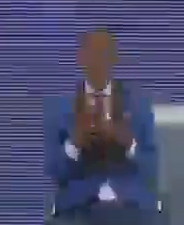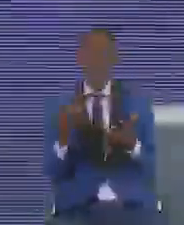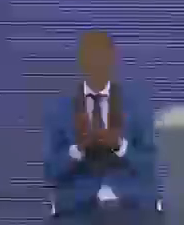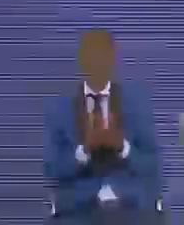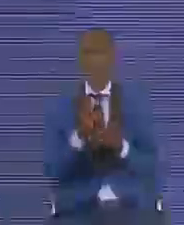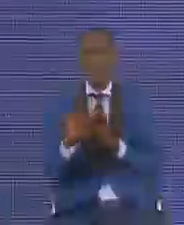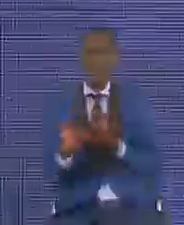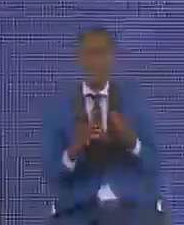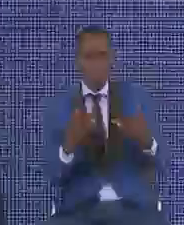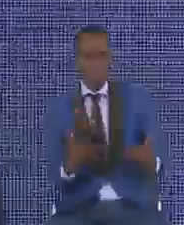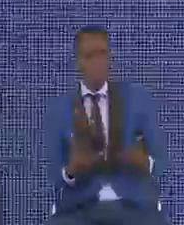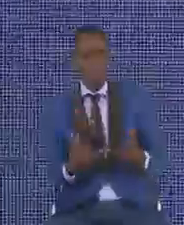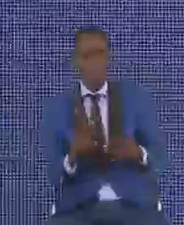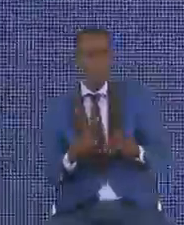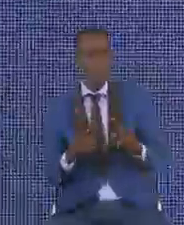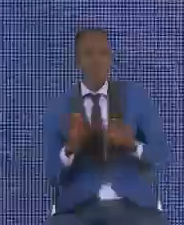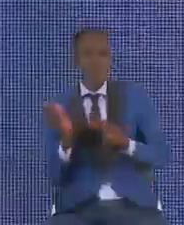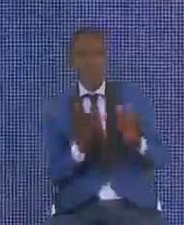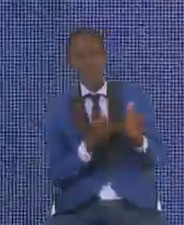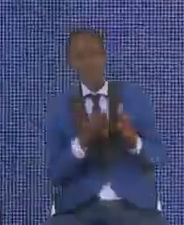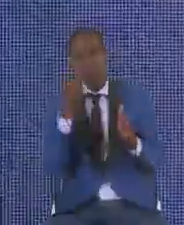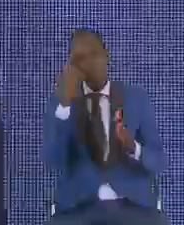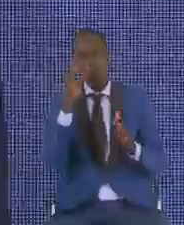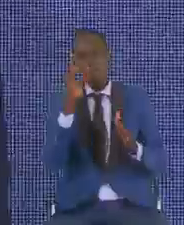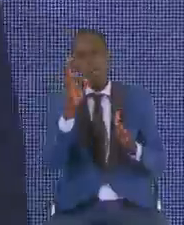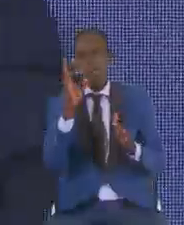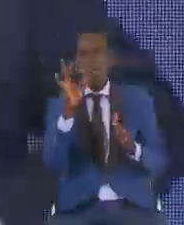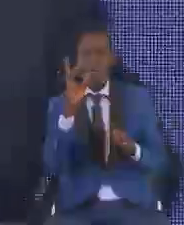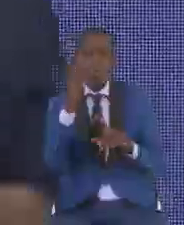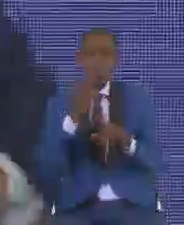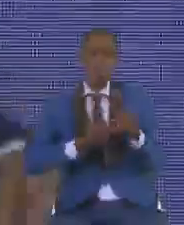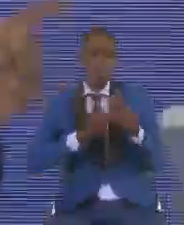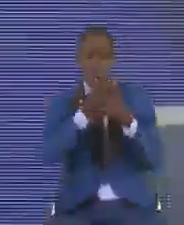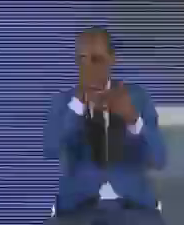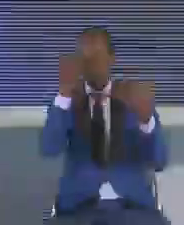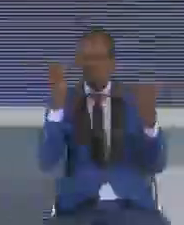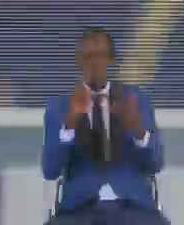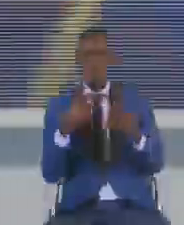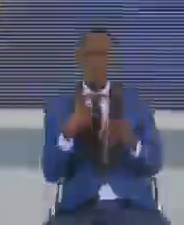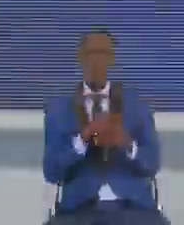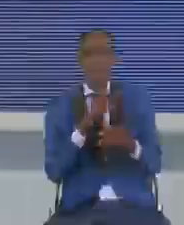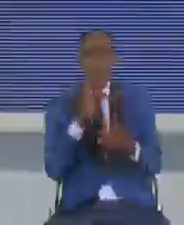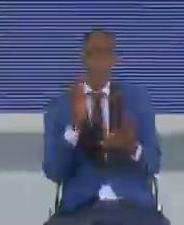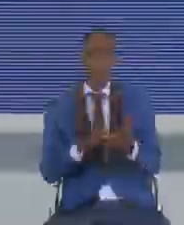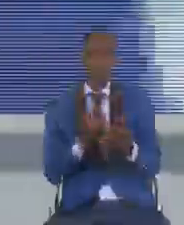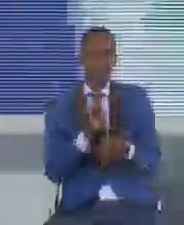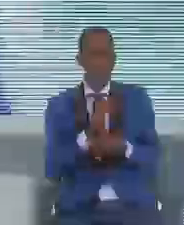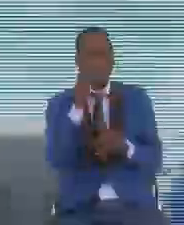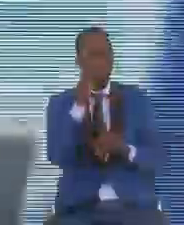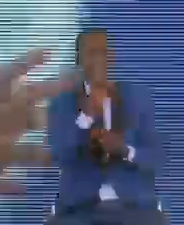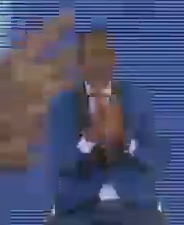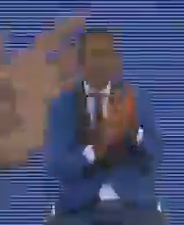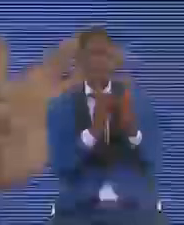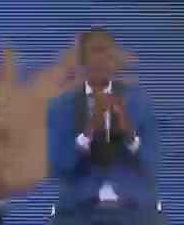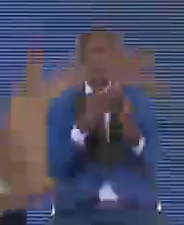next 7-8 months we don't know where we are again. We walk for 1 hour and then